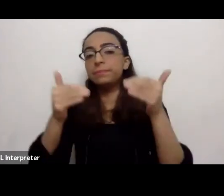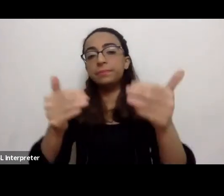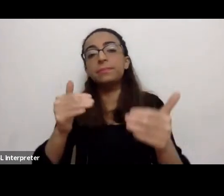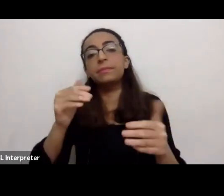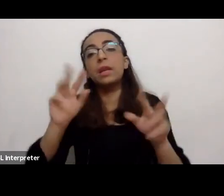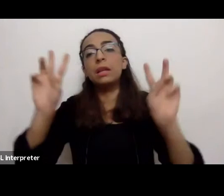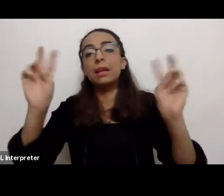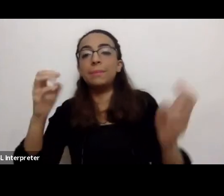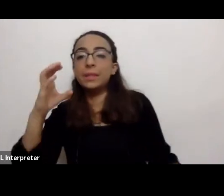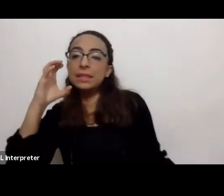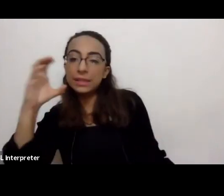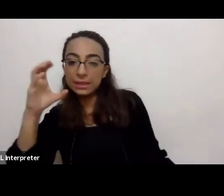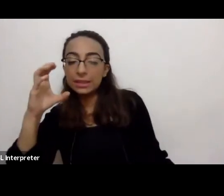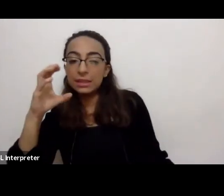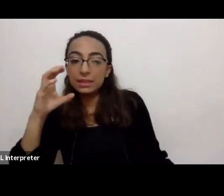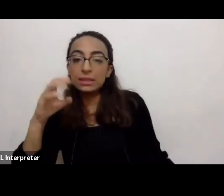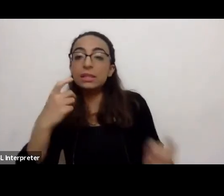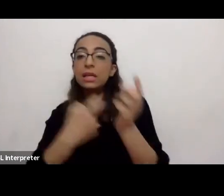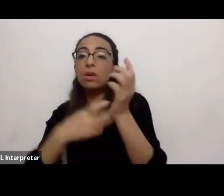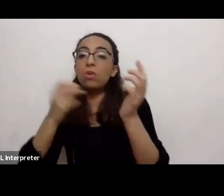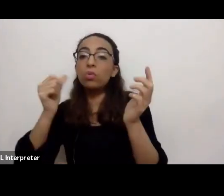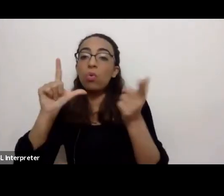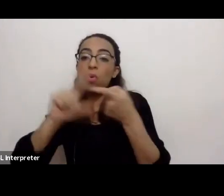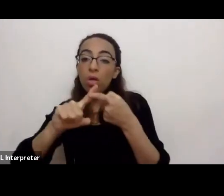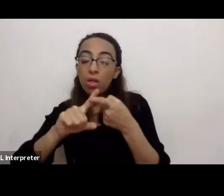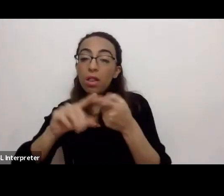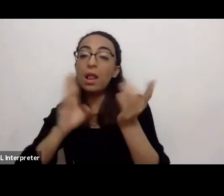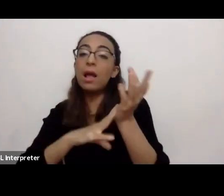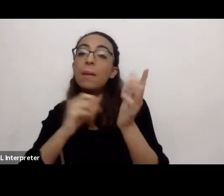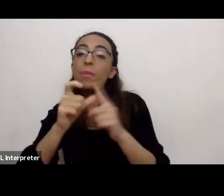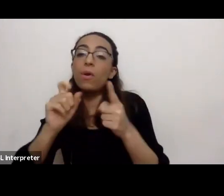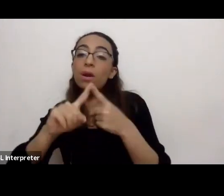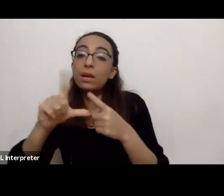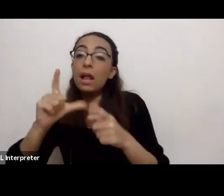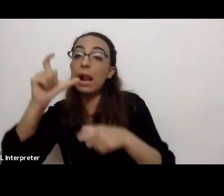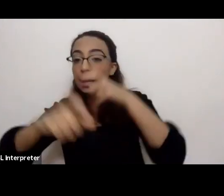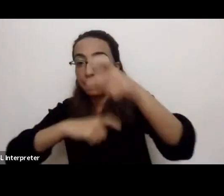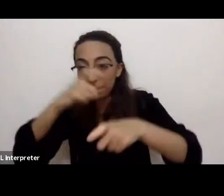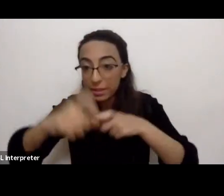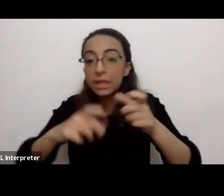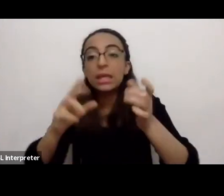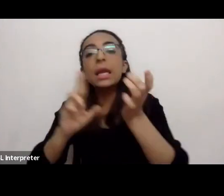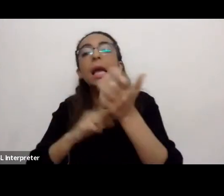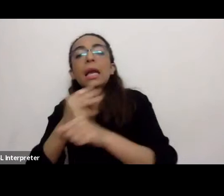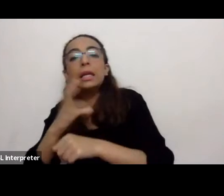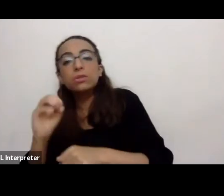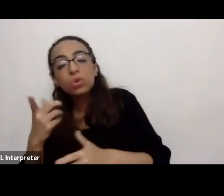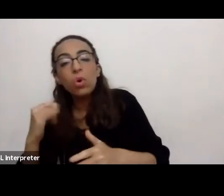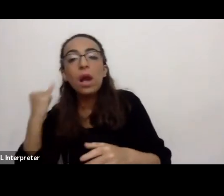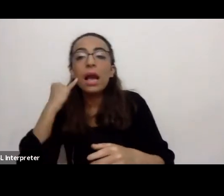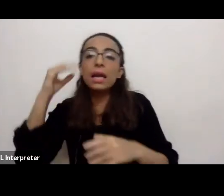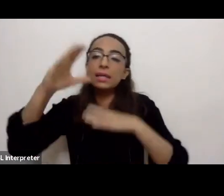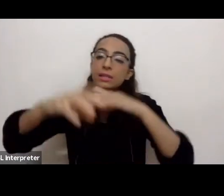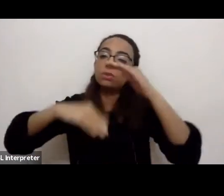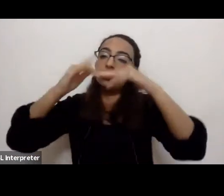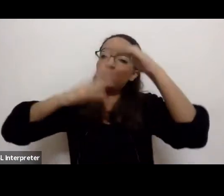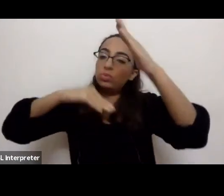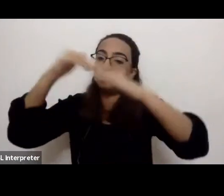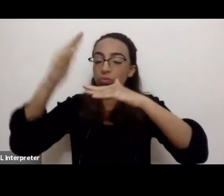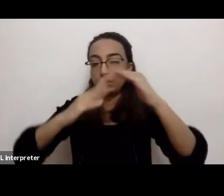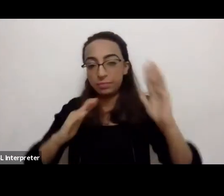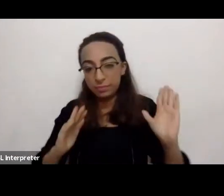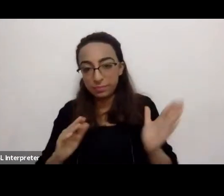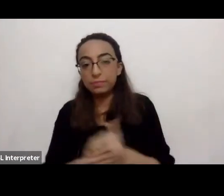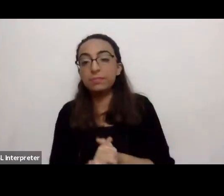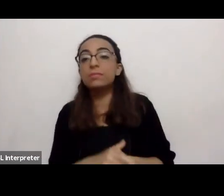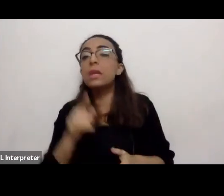category C, role model companies, NGOs, and institutions. Organizations from the